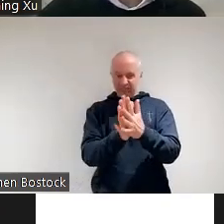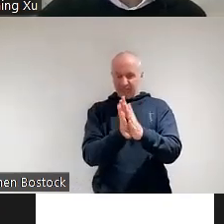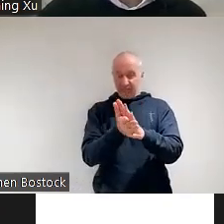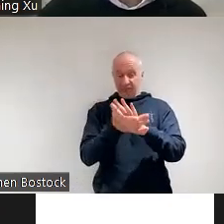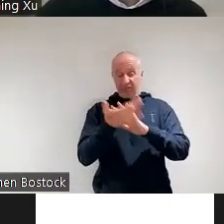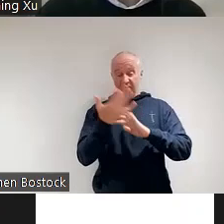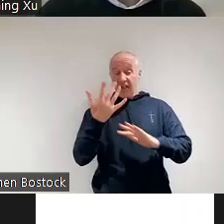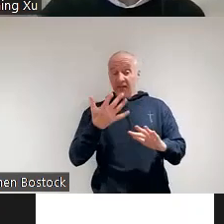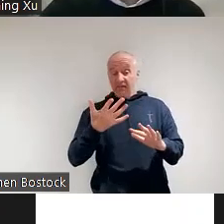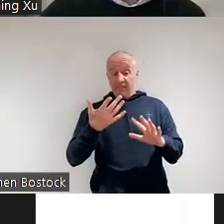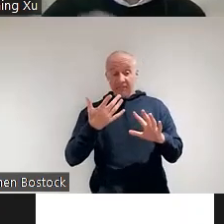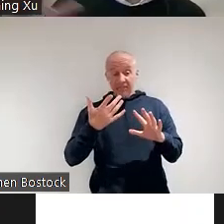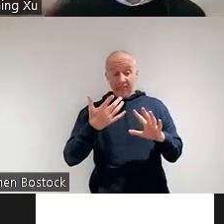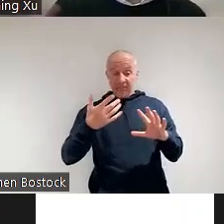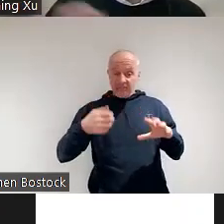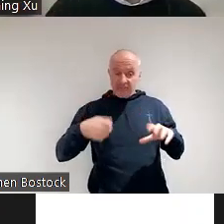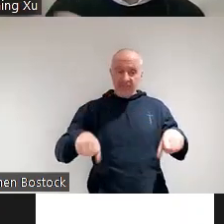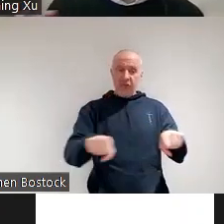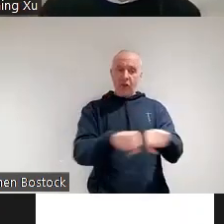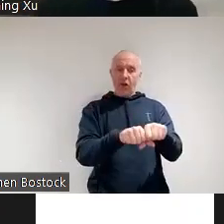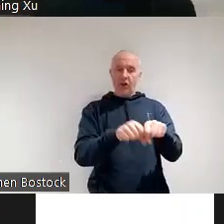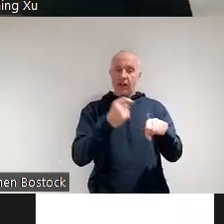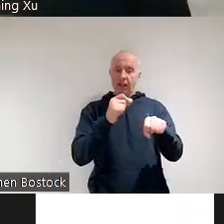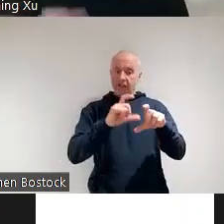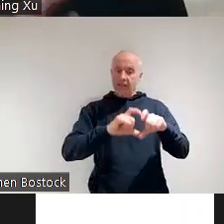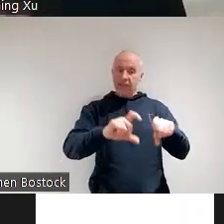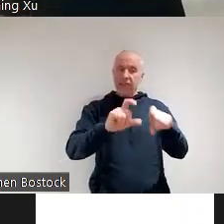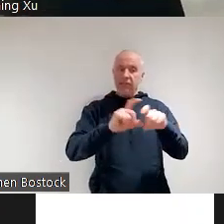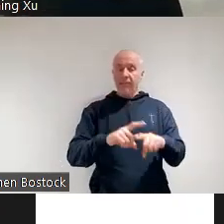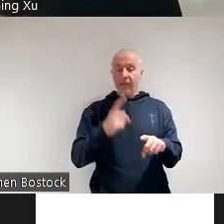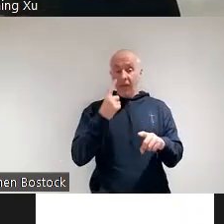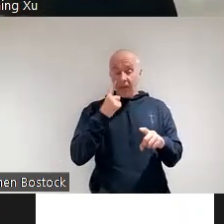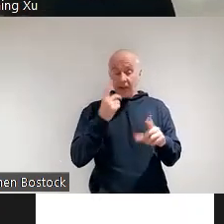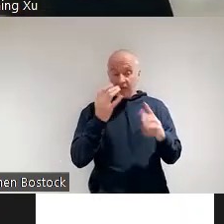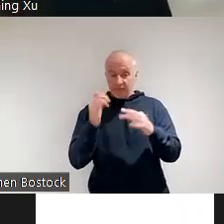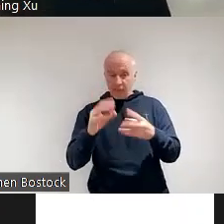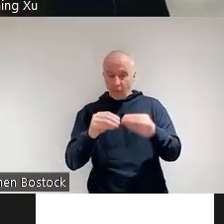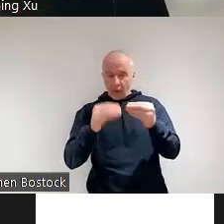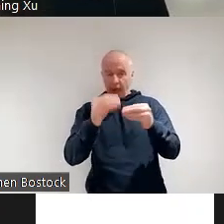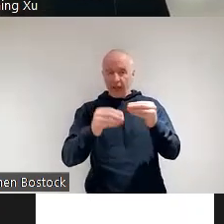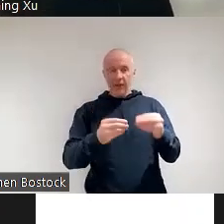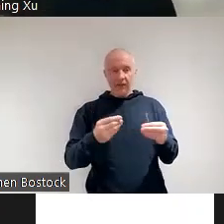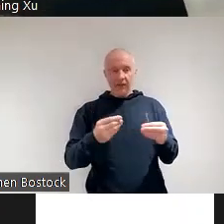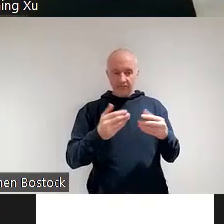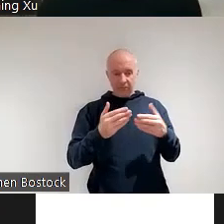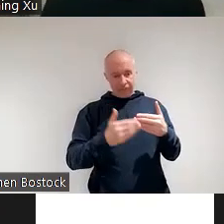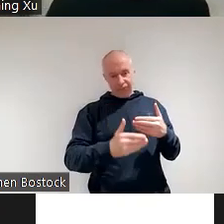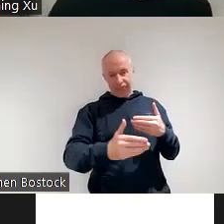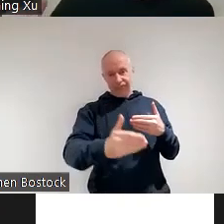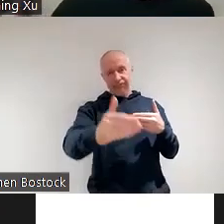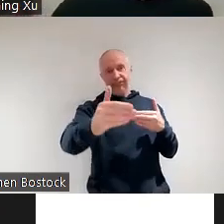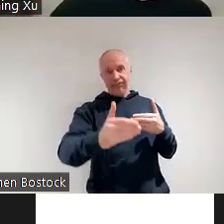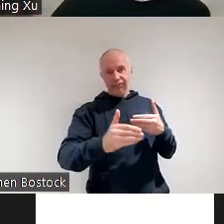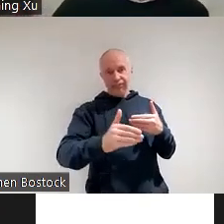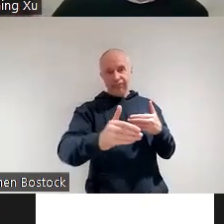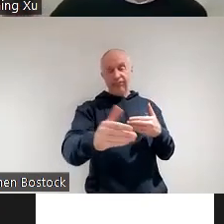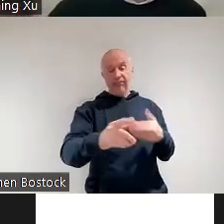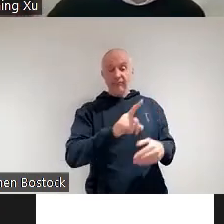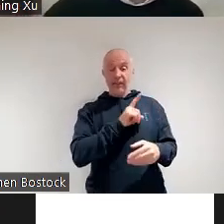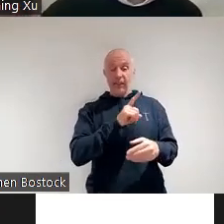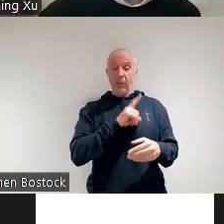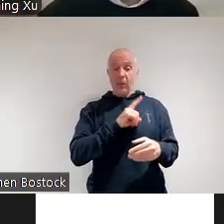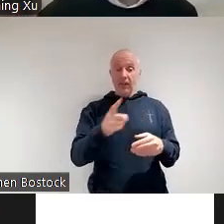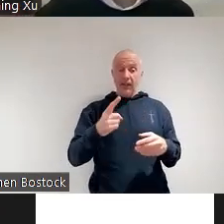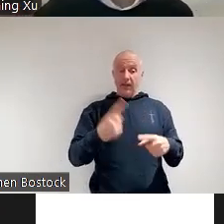still survive. And then they have a very comprehensive method to calculate the lifetime of the charger based on the test result. So this is why they call it